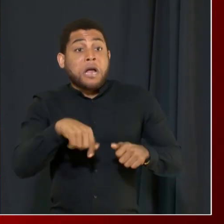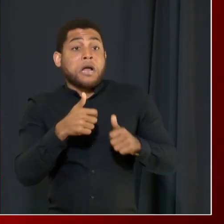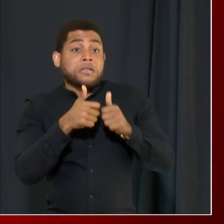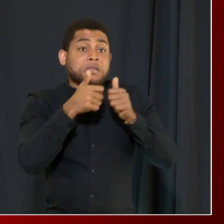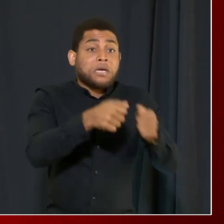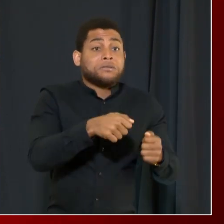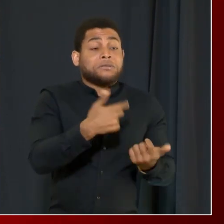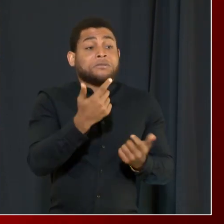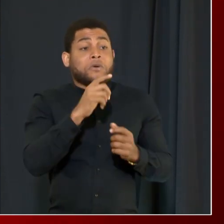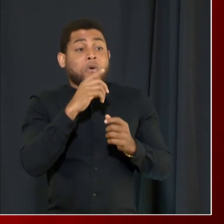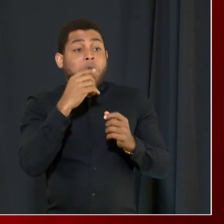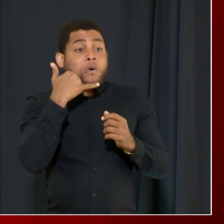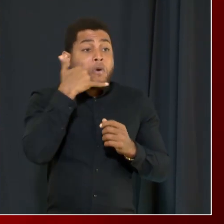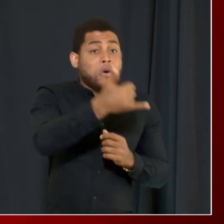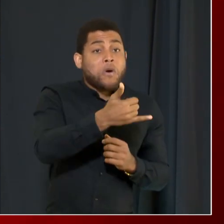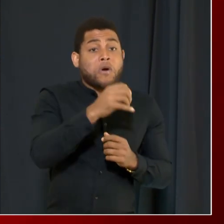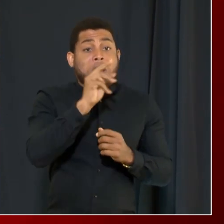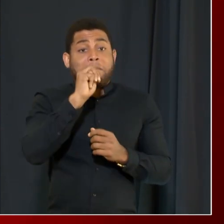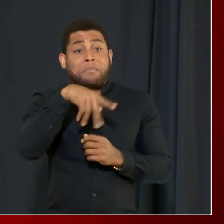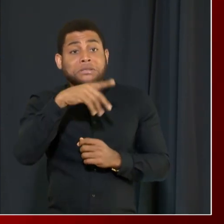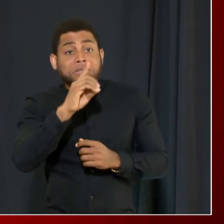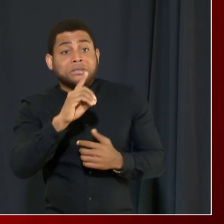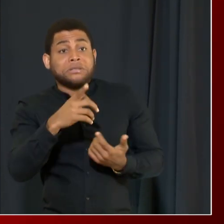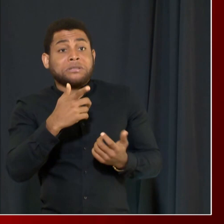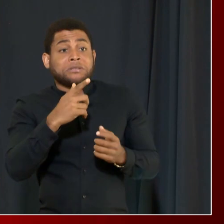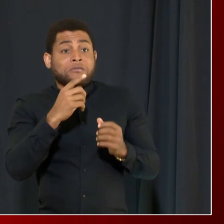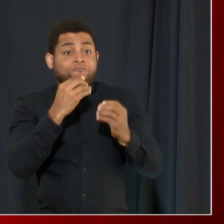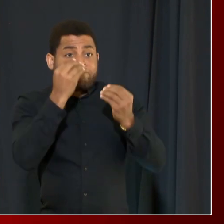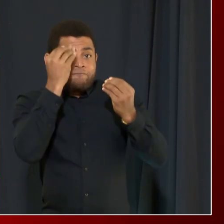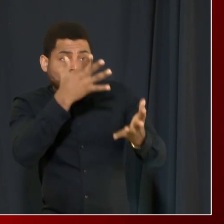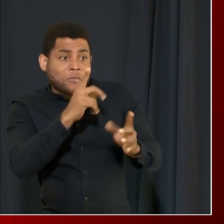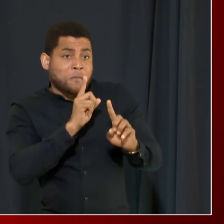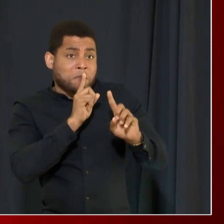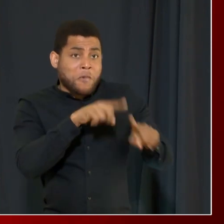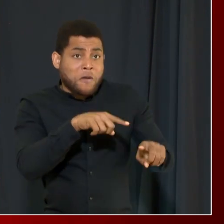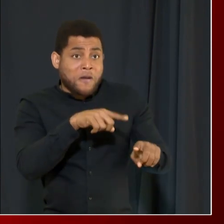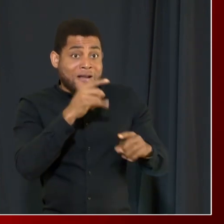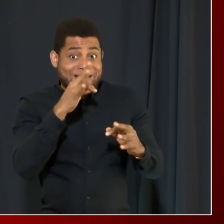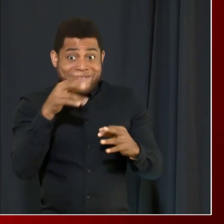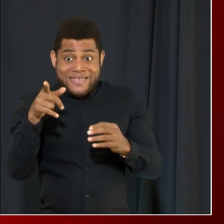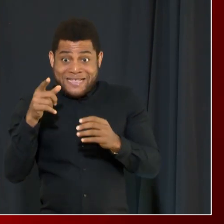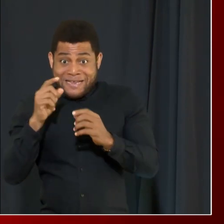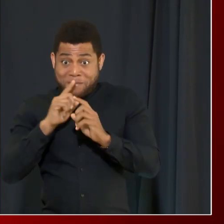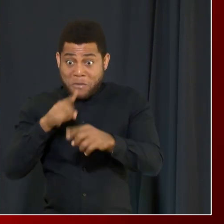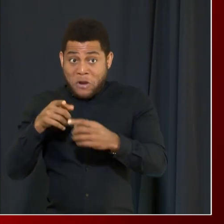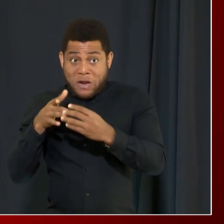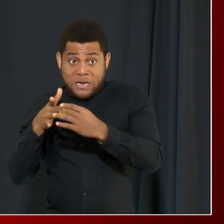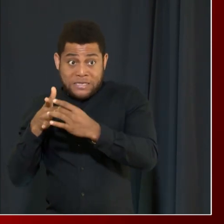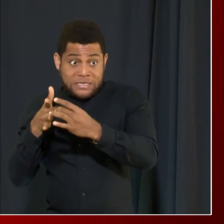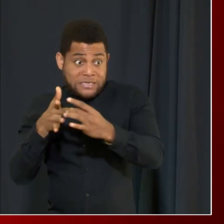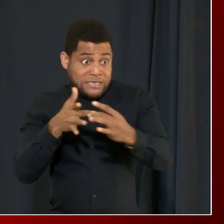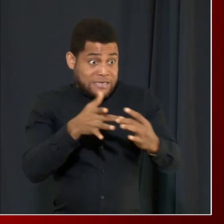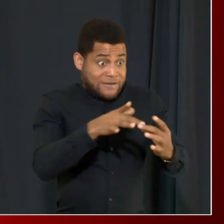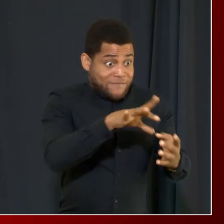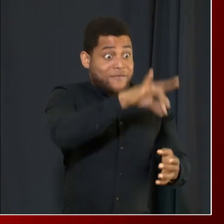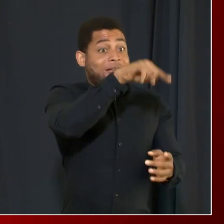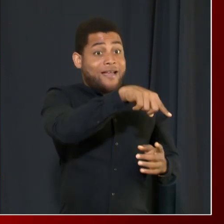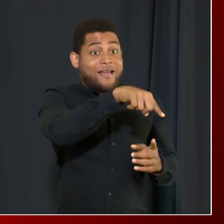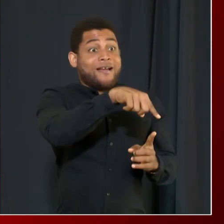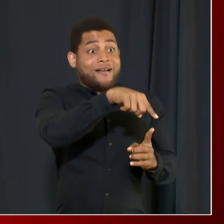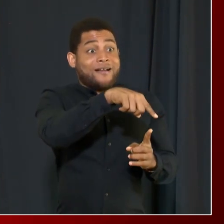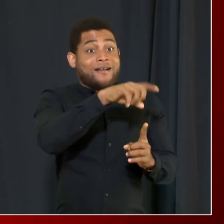anonymously. And if your tip leads to an arrest, there is a cash reward available. And